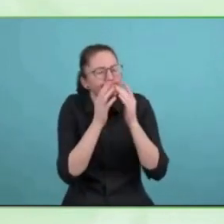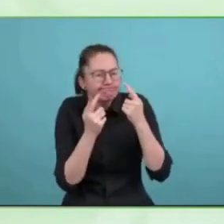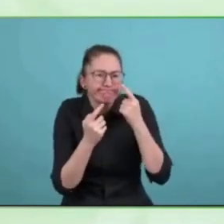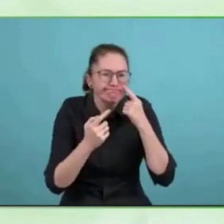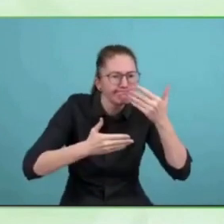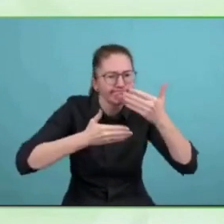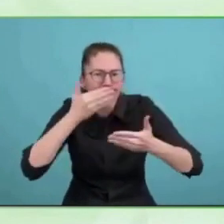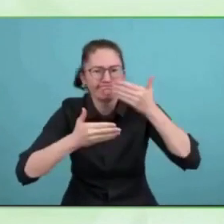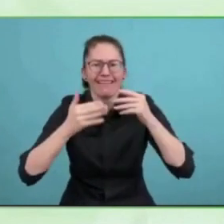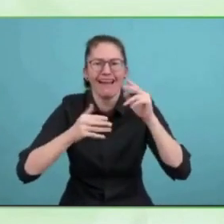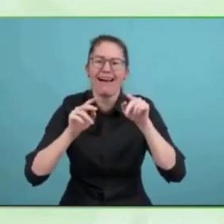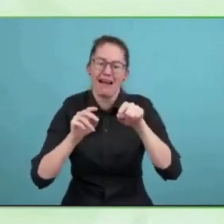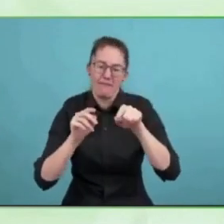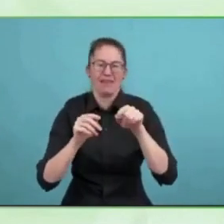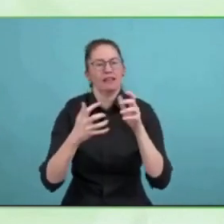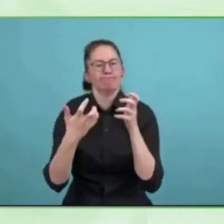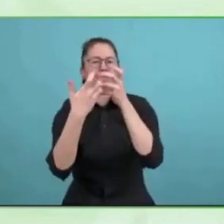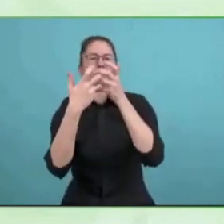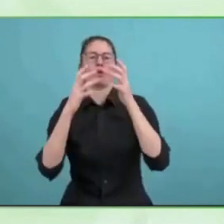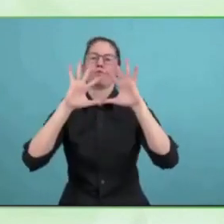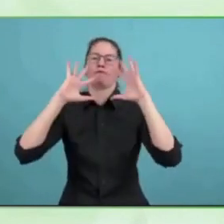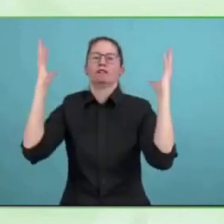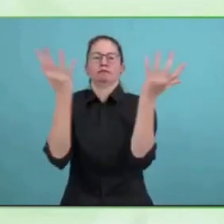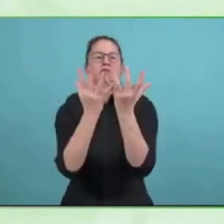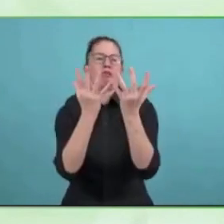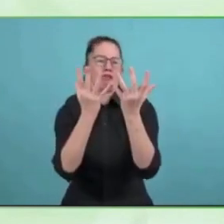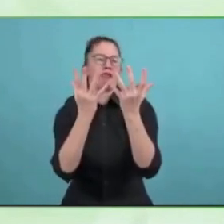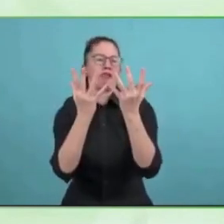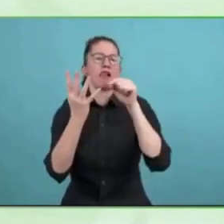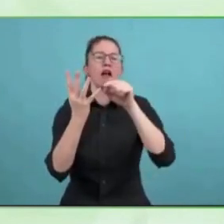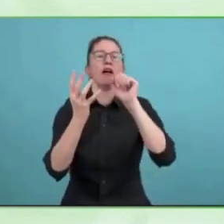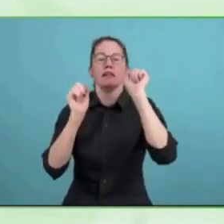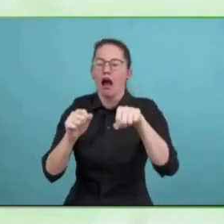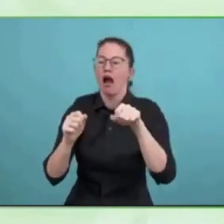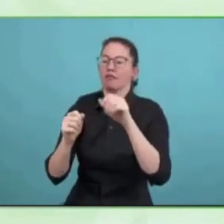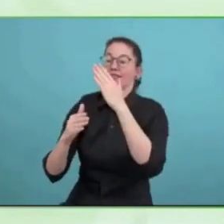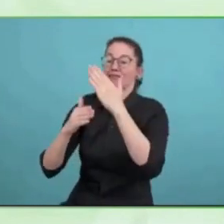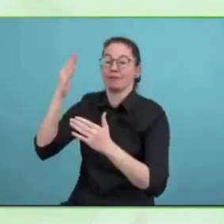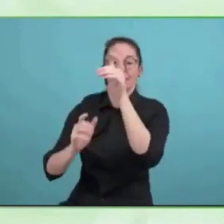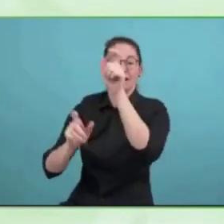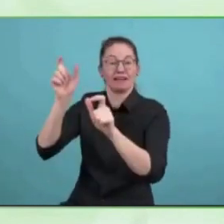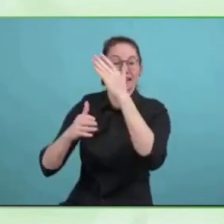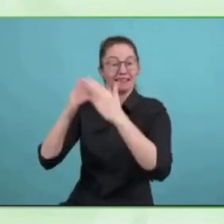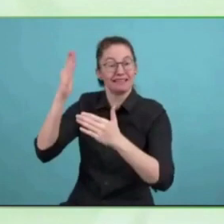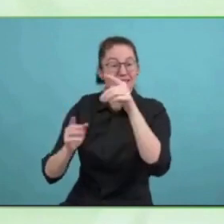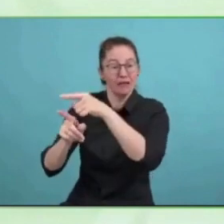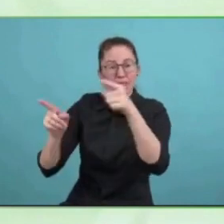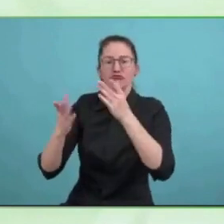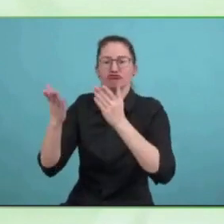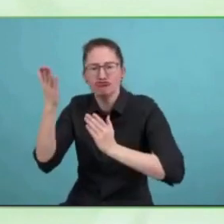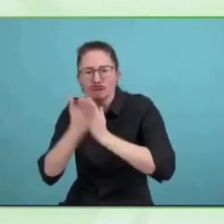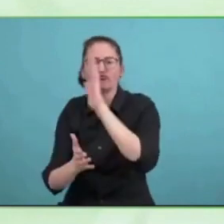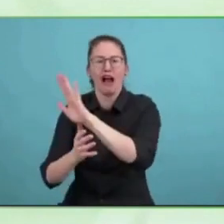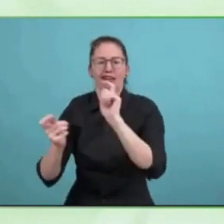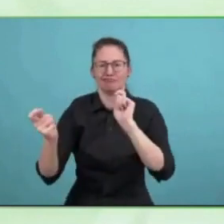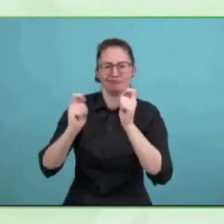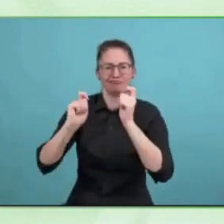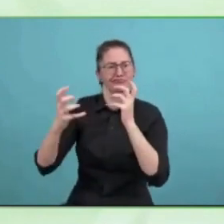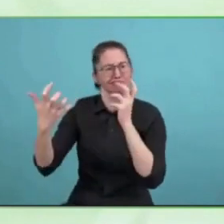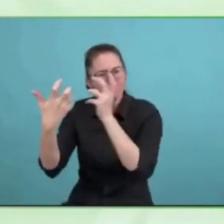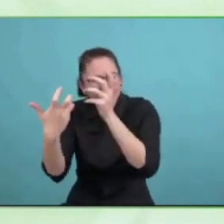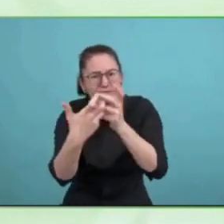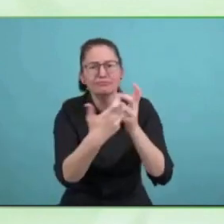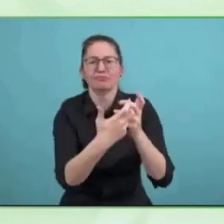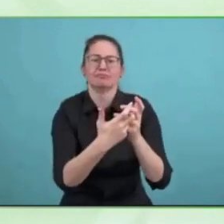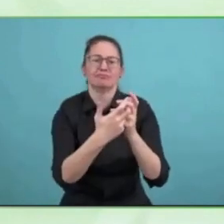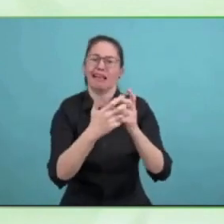range of labor market conventions, and say, could we find a way to develop a tool that would